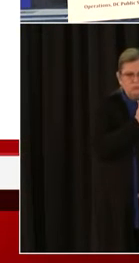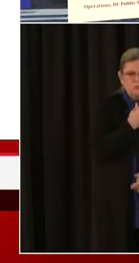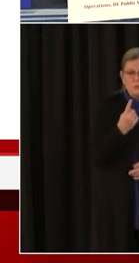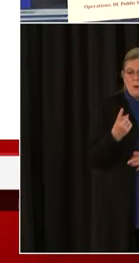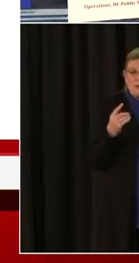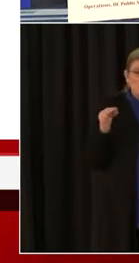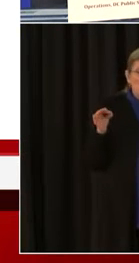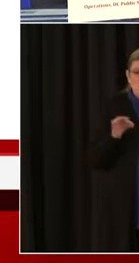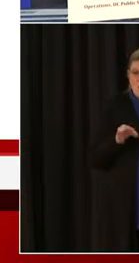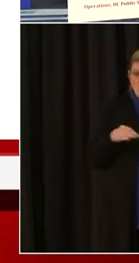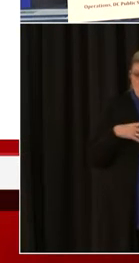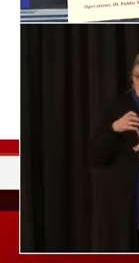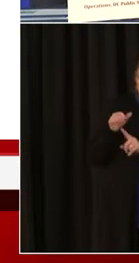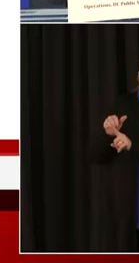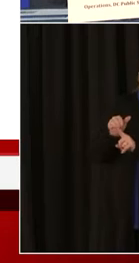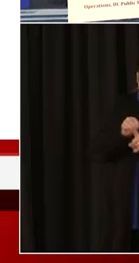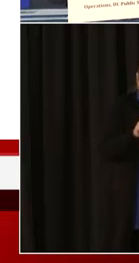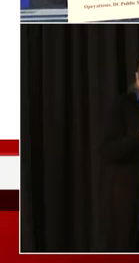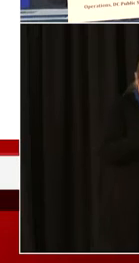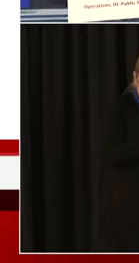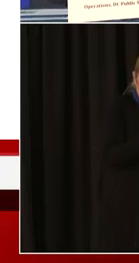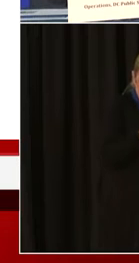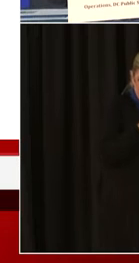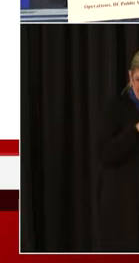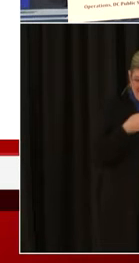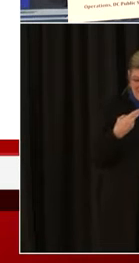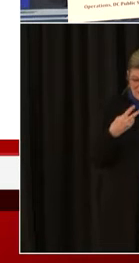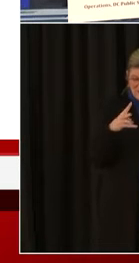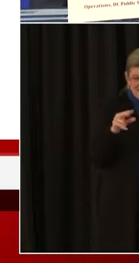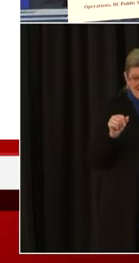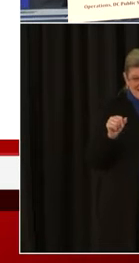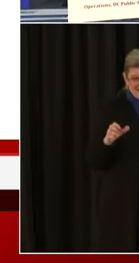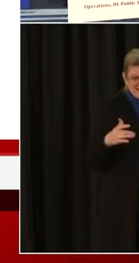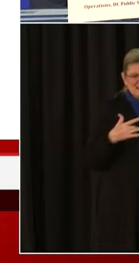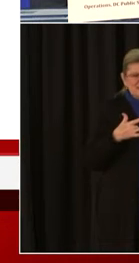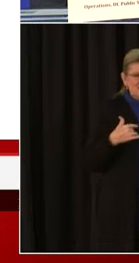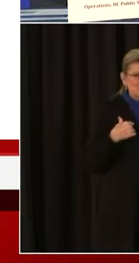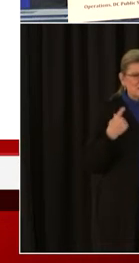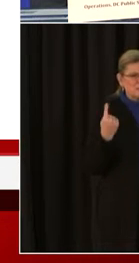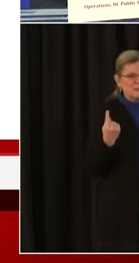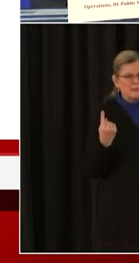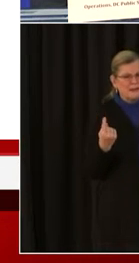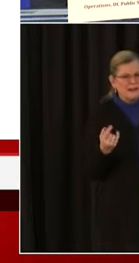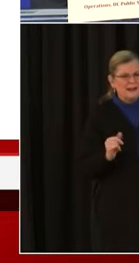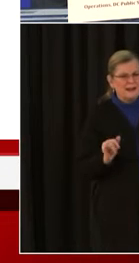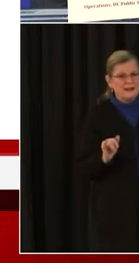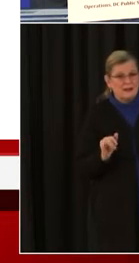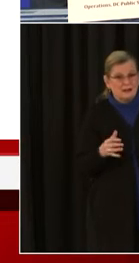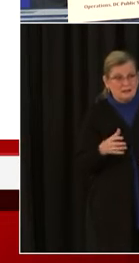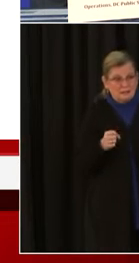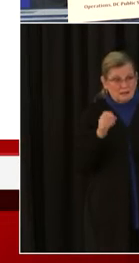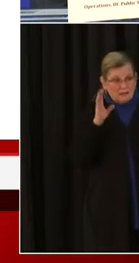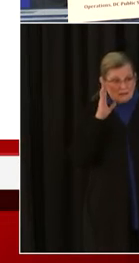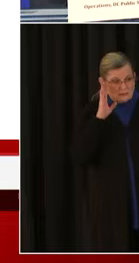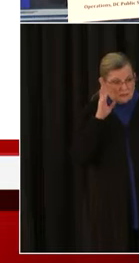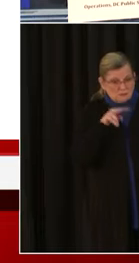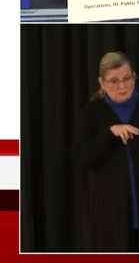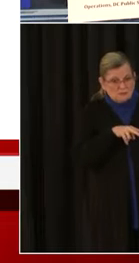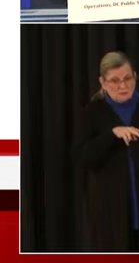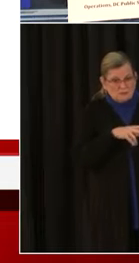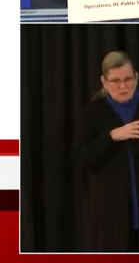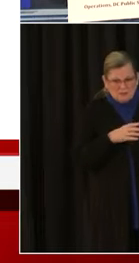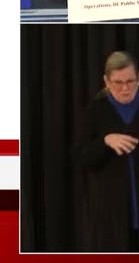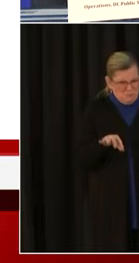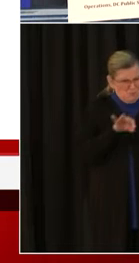important for me to remind folks that HVAC is typically something that gets a lot of attention, and it's an important